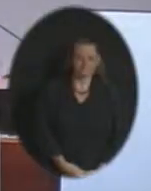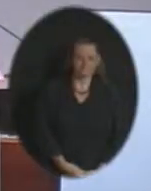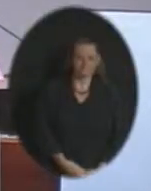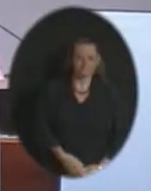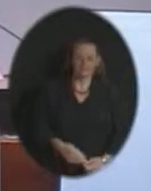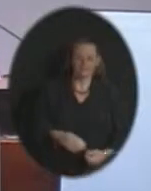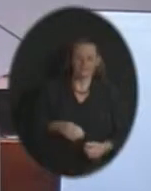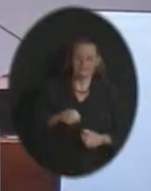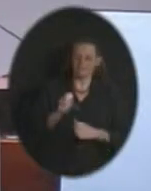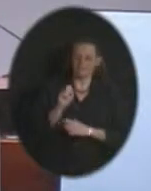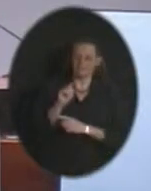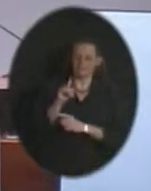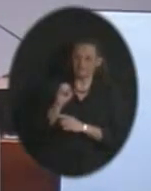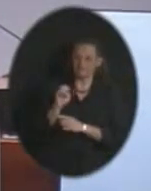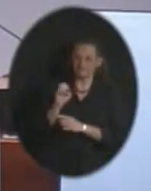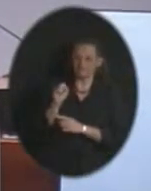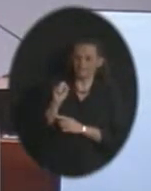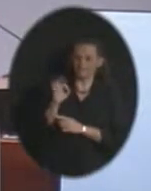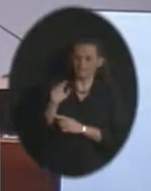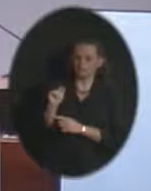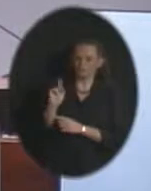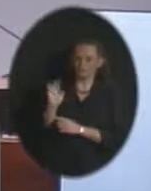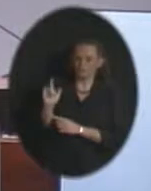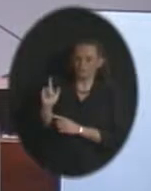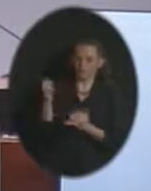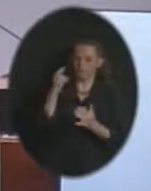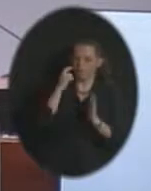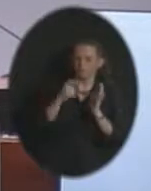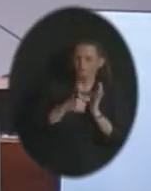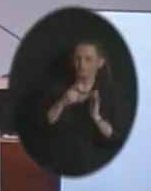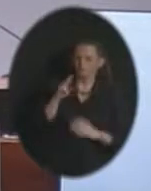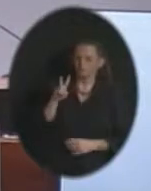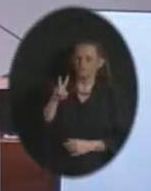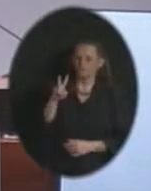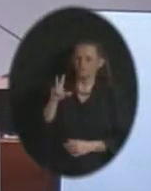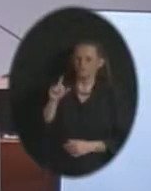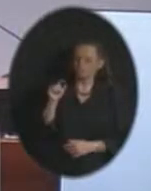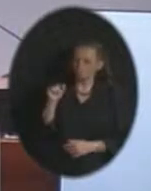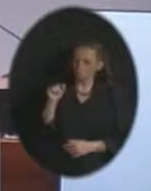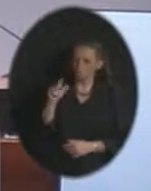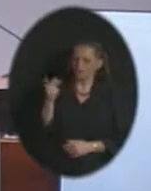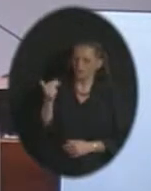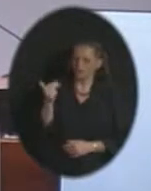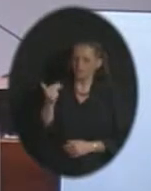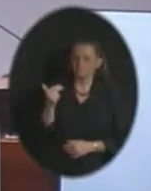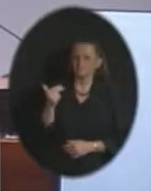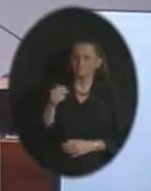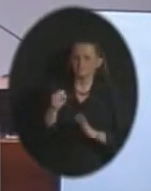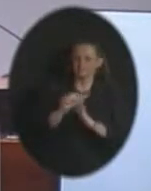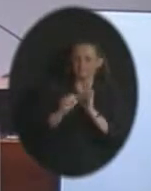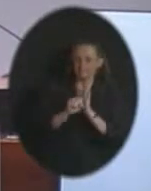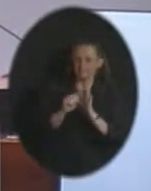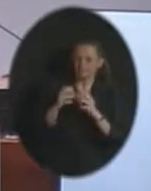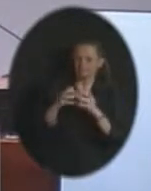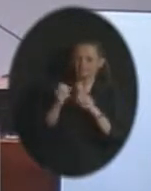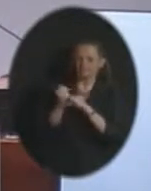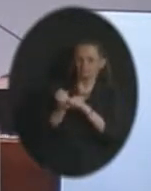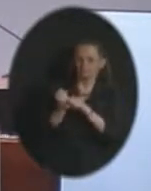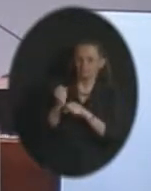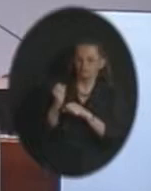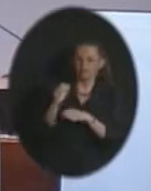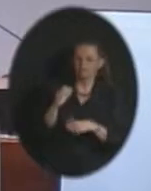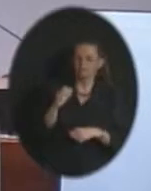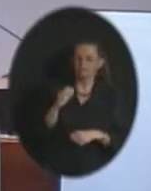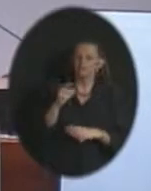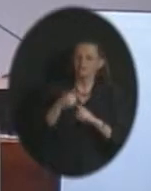State softball. Let's now recognize the 2013 state champions in softball. I ask that the Olathe East softball team,